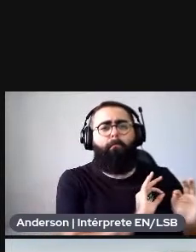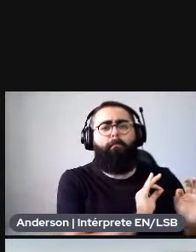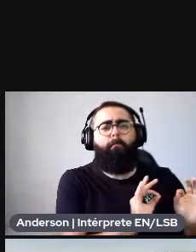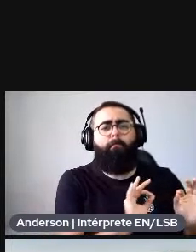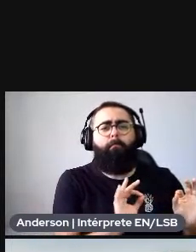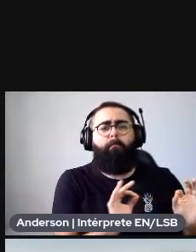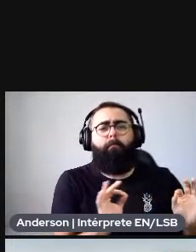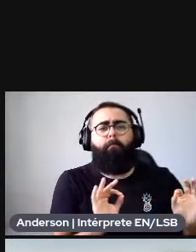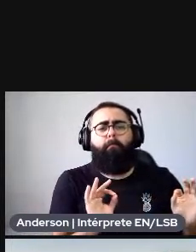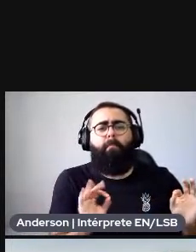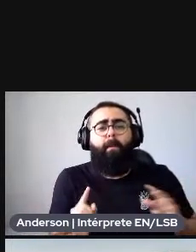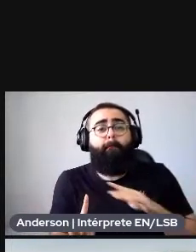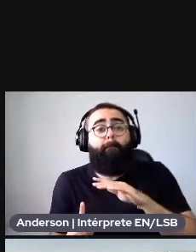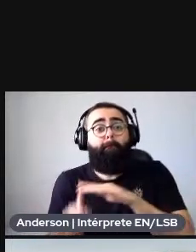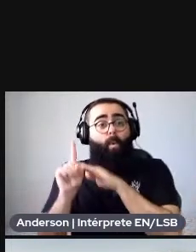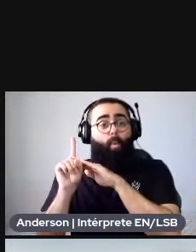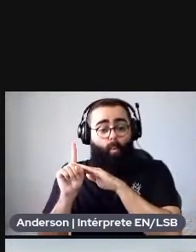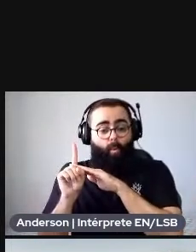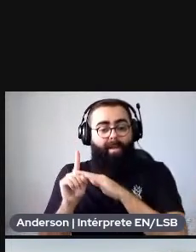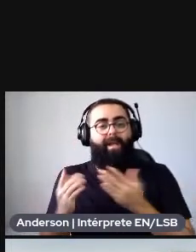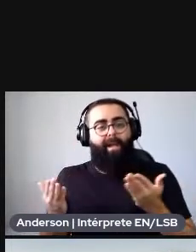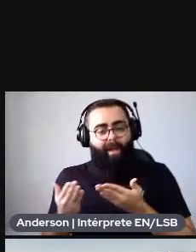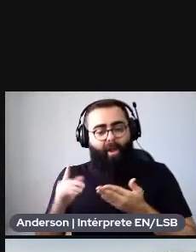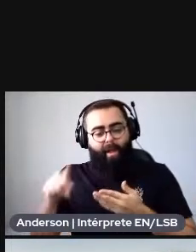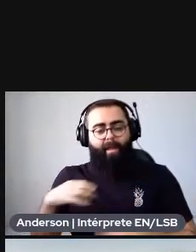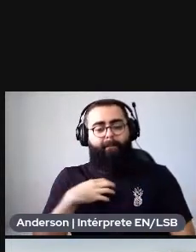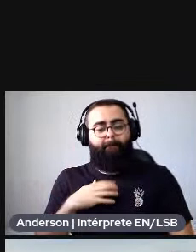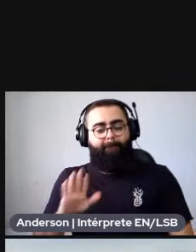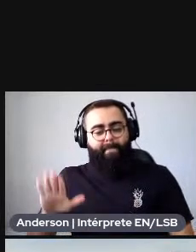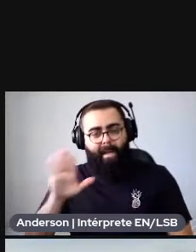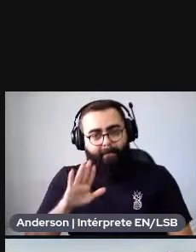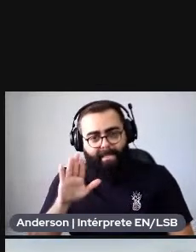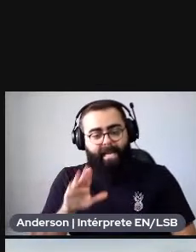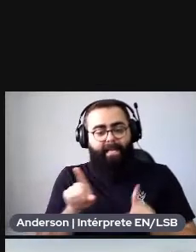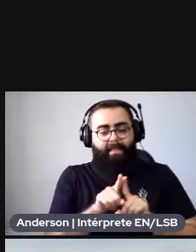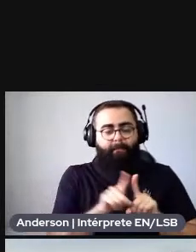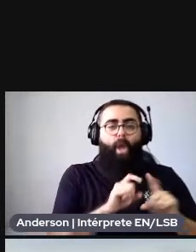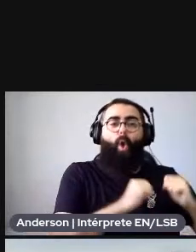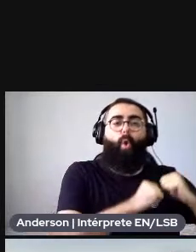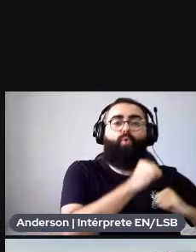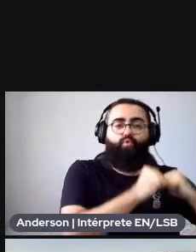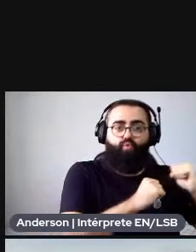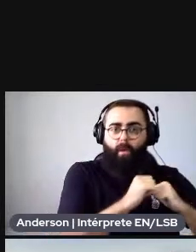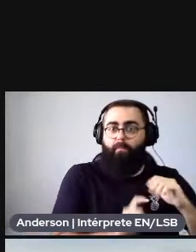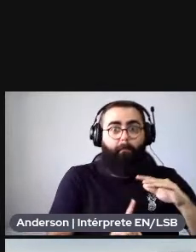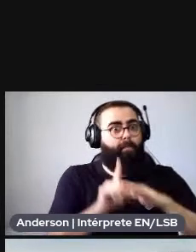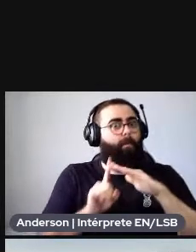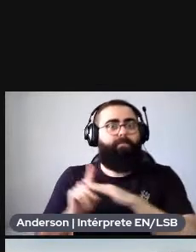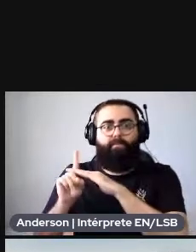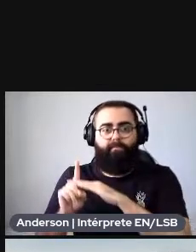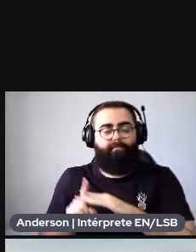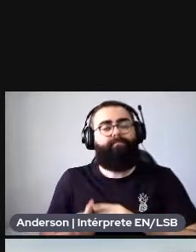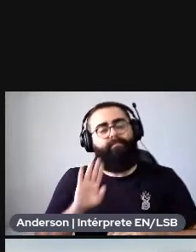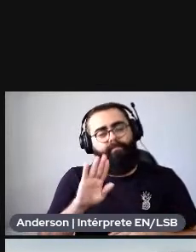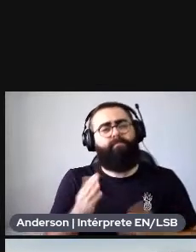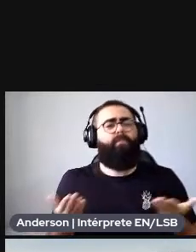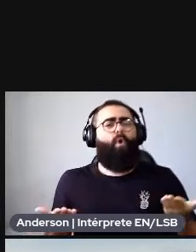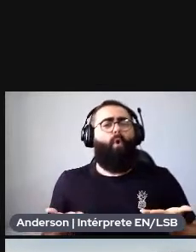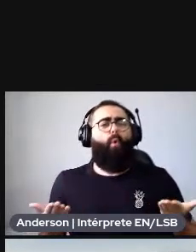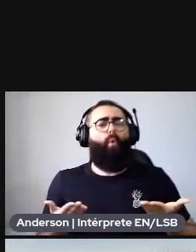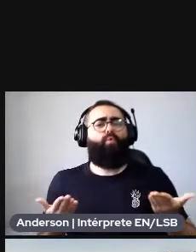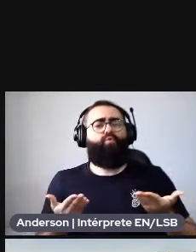pragmaticalization and then more recently constructionalization. Now, in my talk today, I will mainly